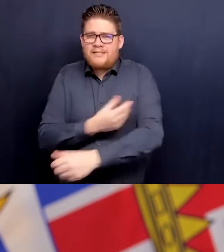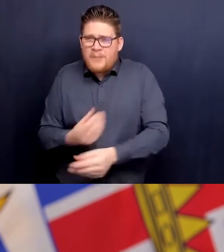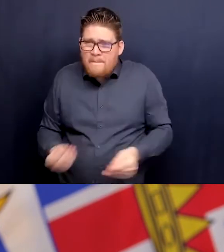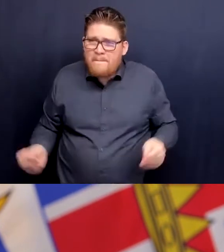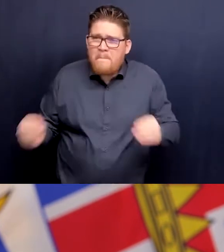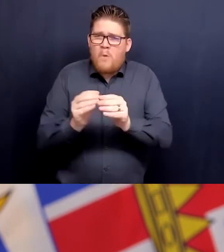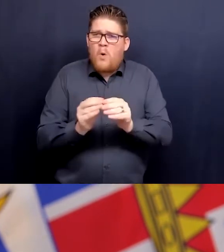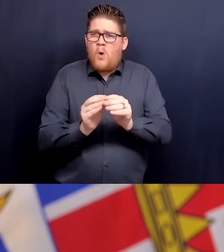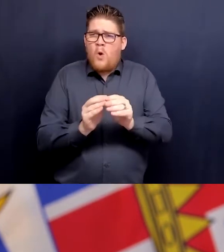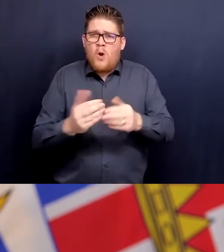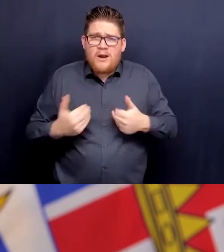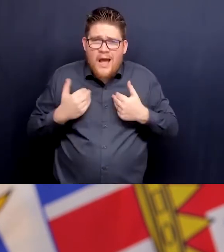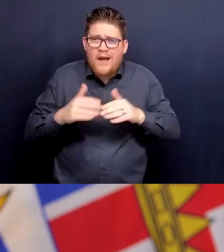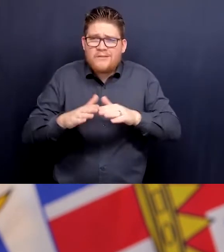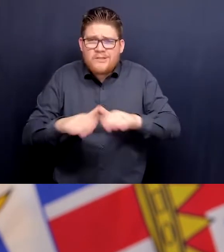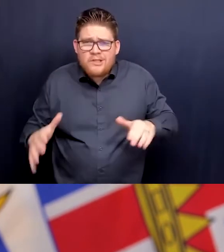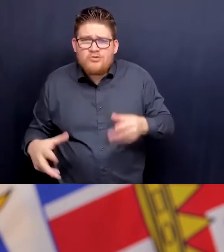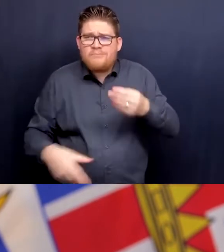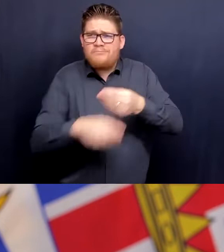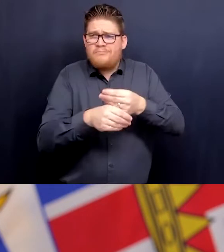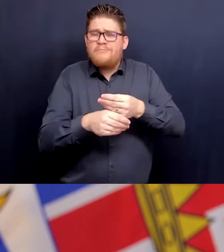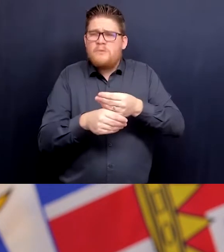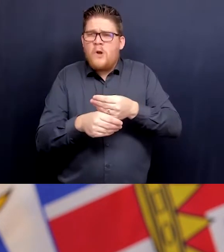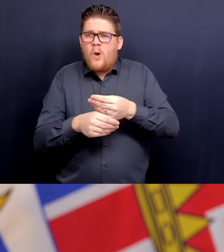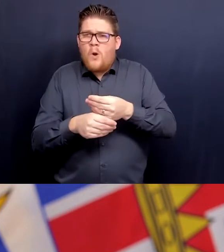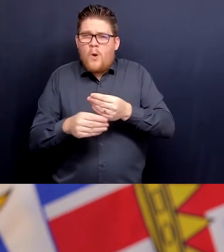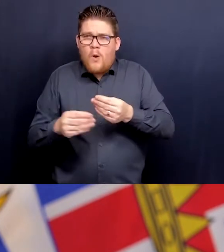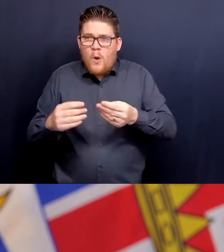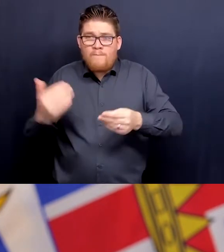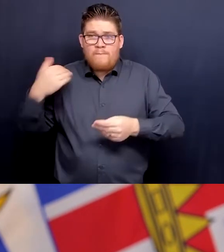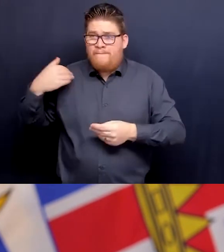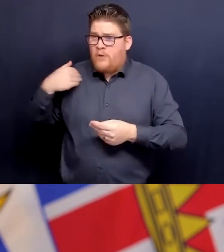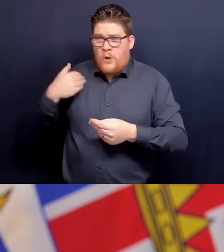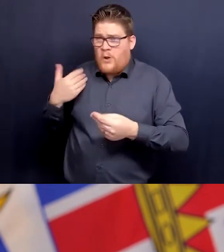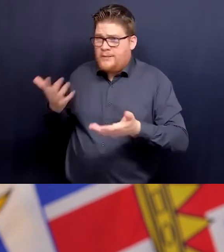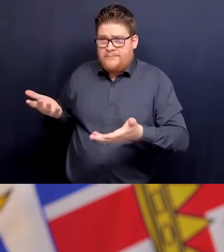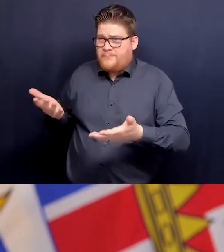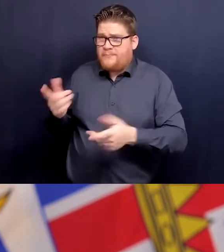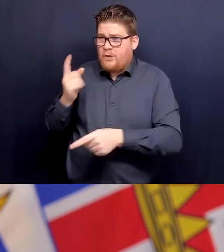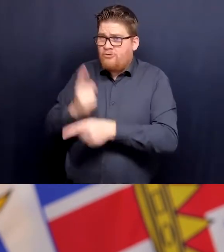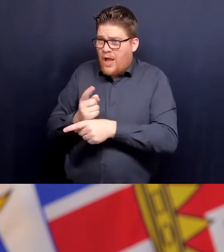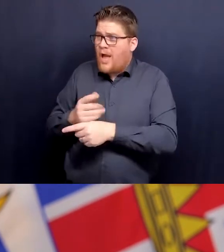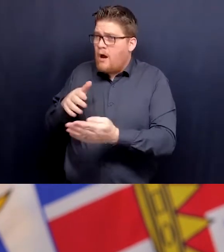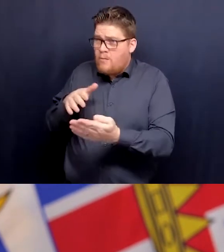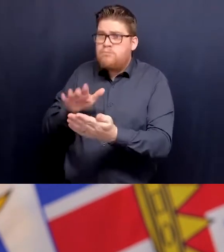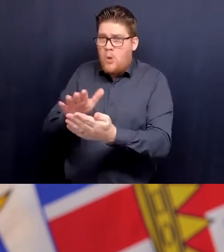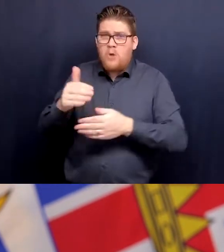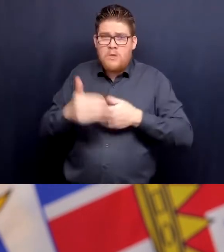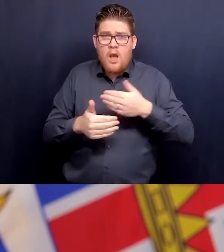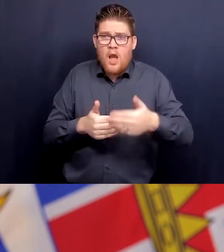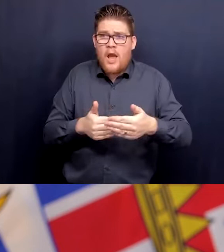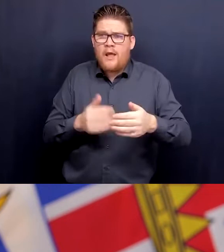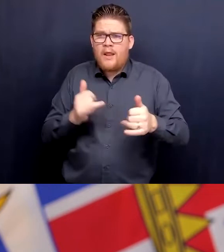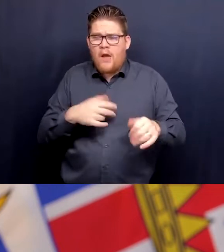age groups where it was still lagging. So it was important. And as we saw the change in the virus and the patterns of transmission